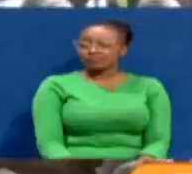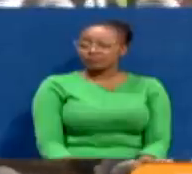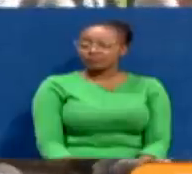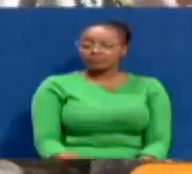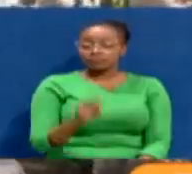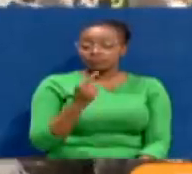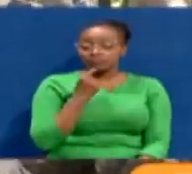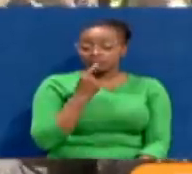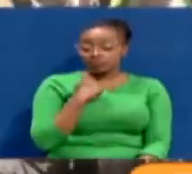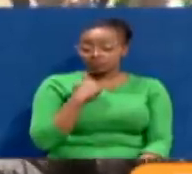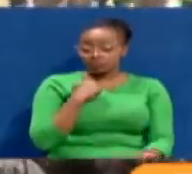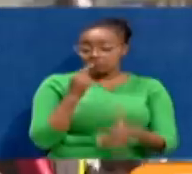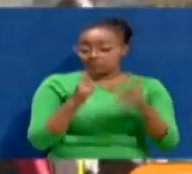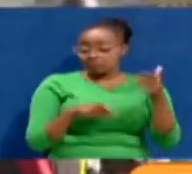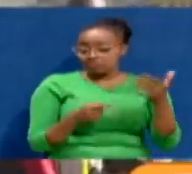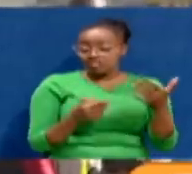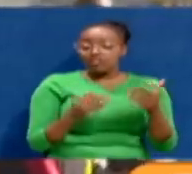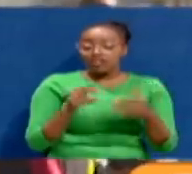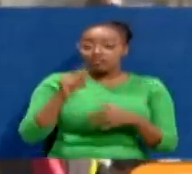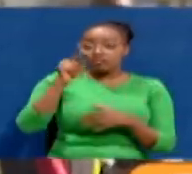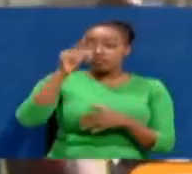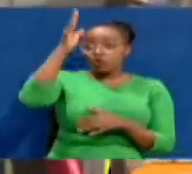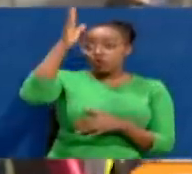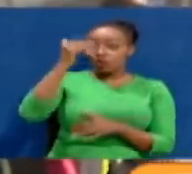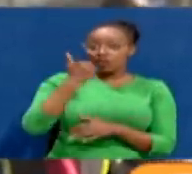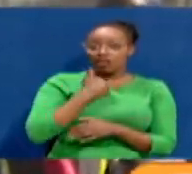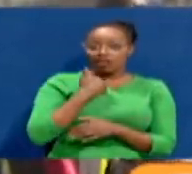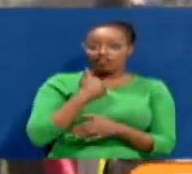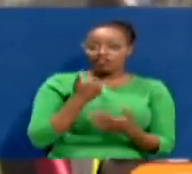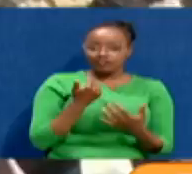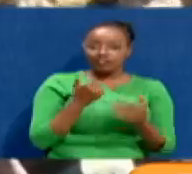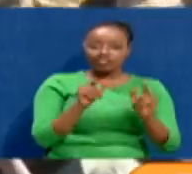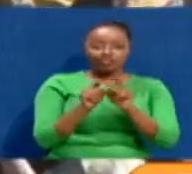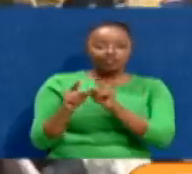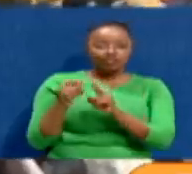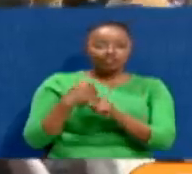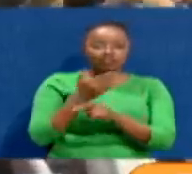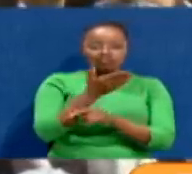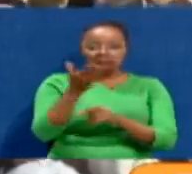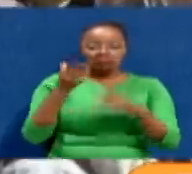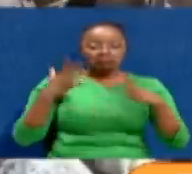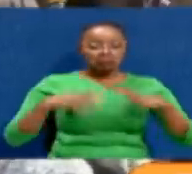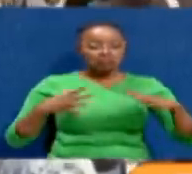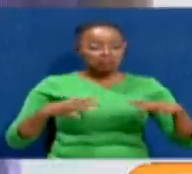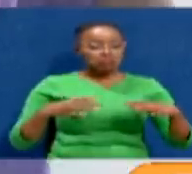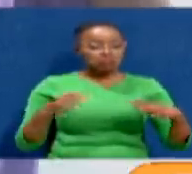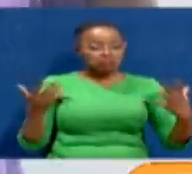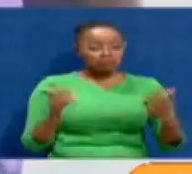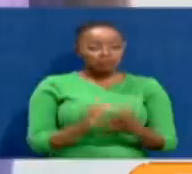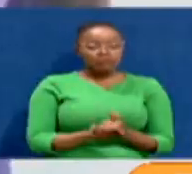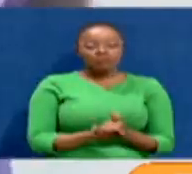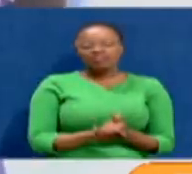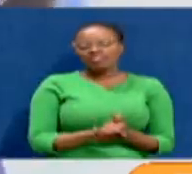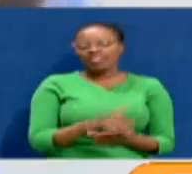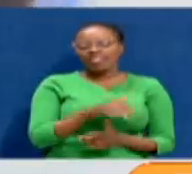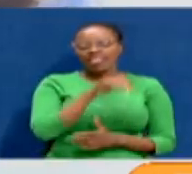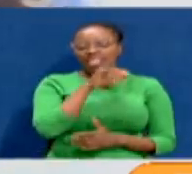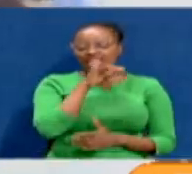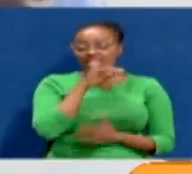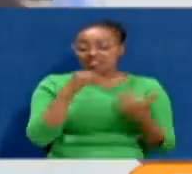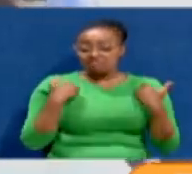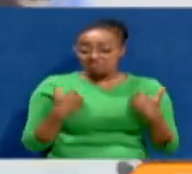Mnasikia? Tuko na Mungu na tuko na wananchi. Baba